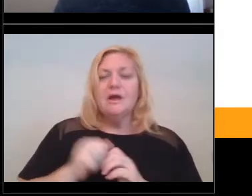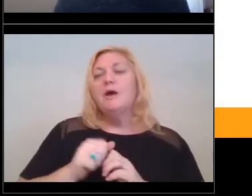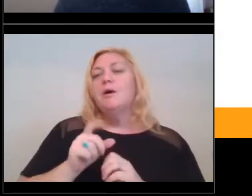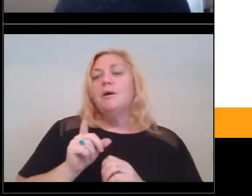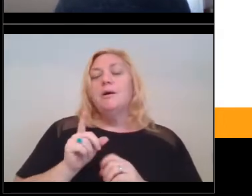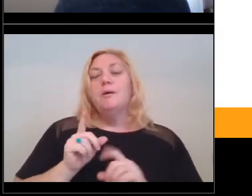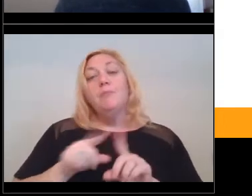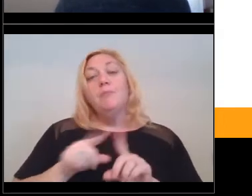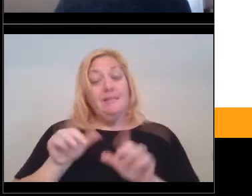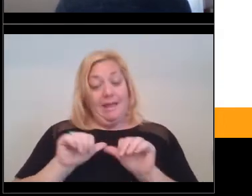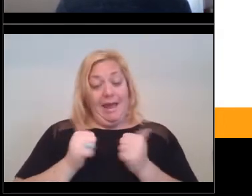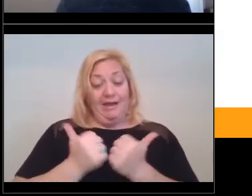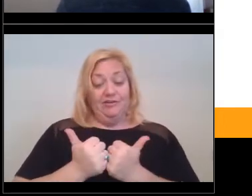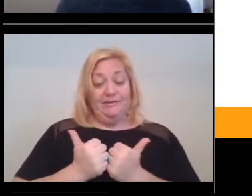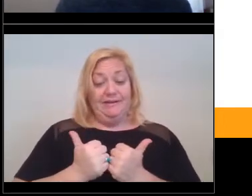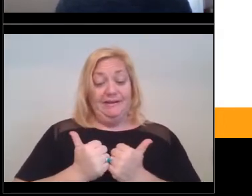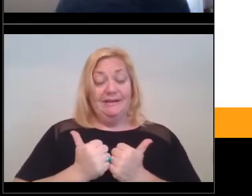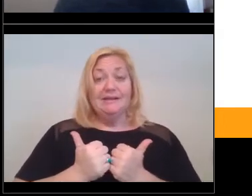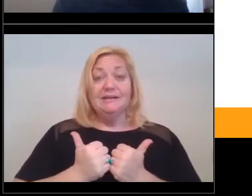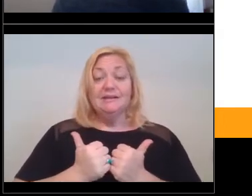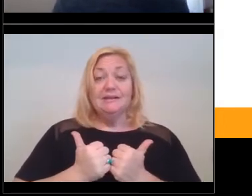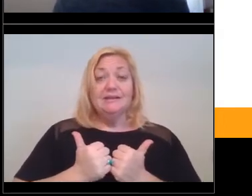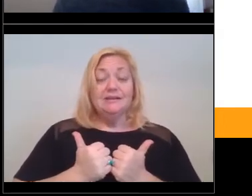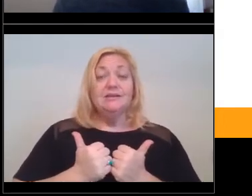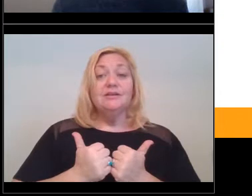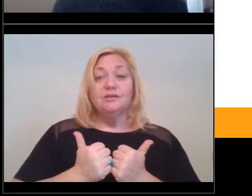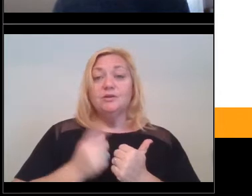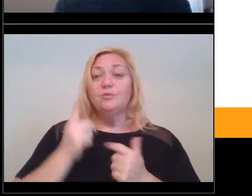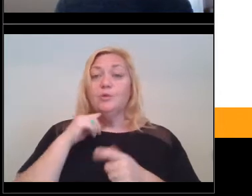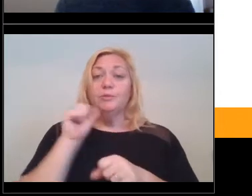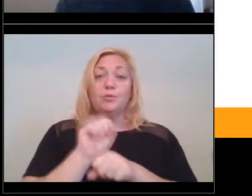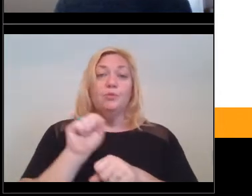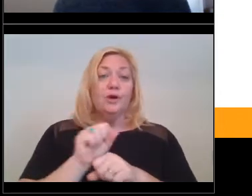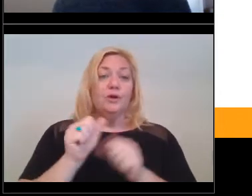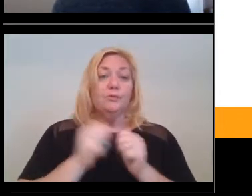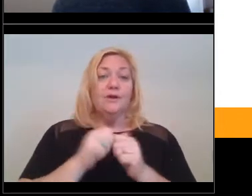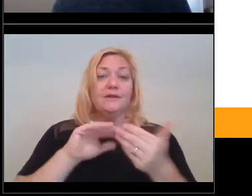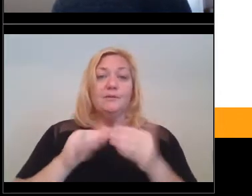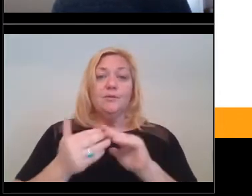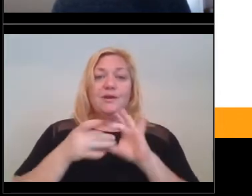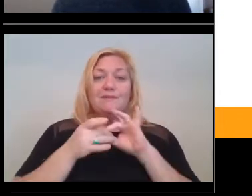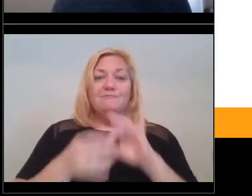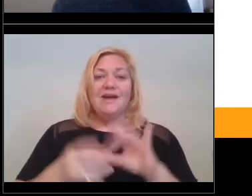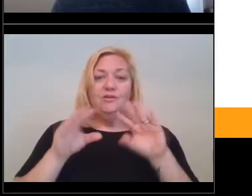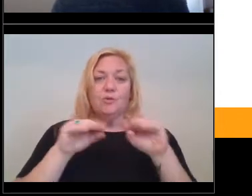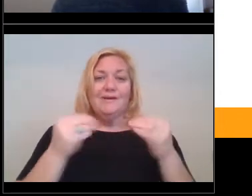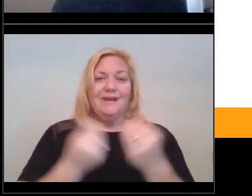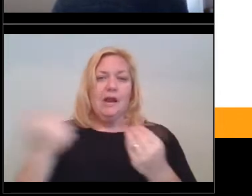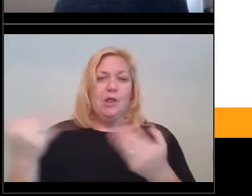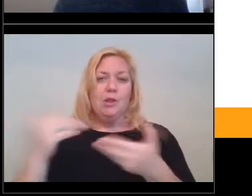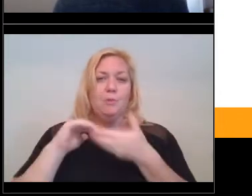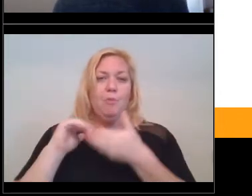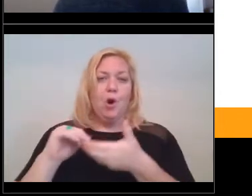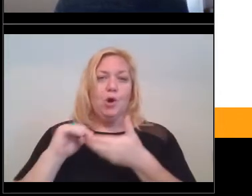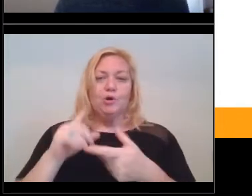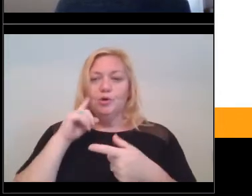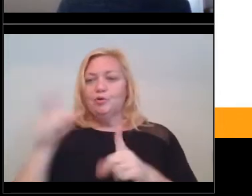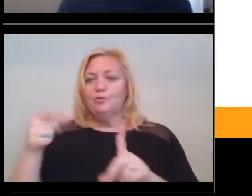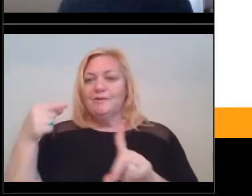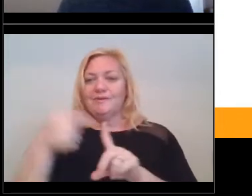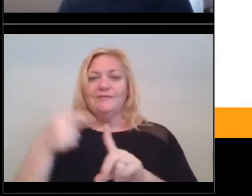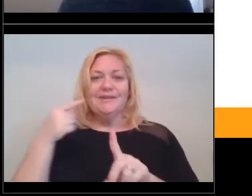the agencies that will essentially be working with community-based organizations and other partners to specifically